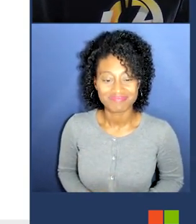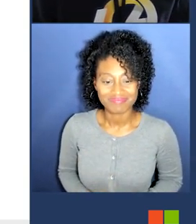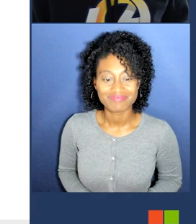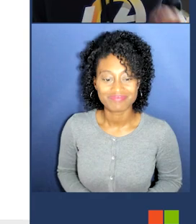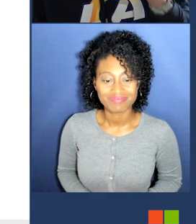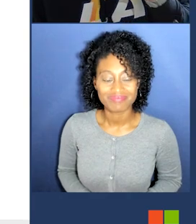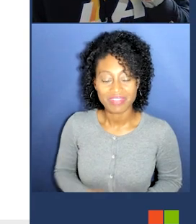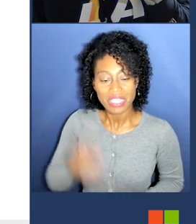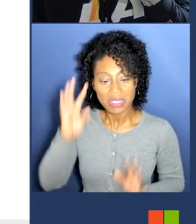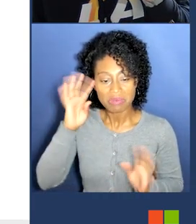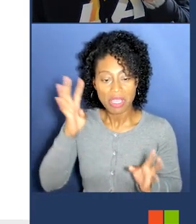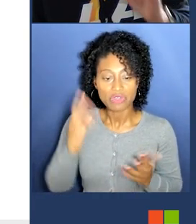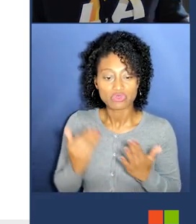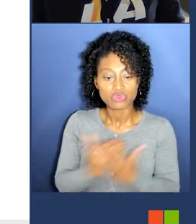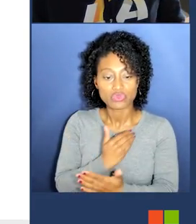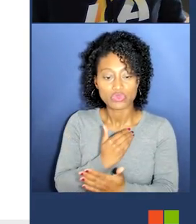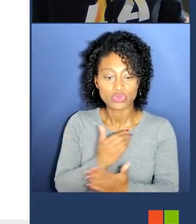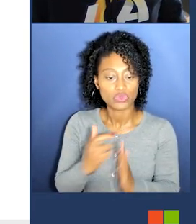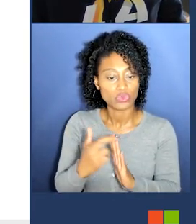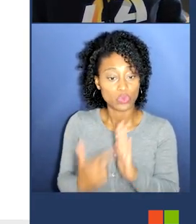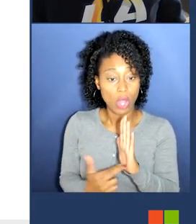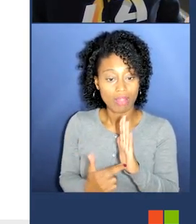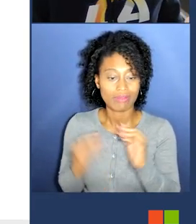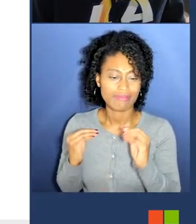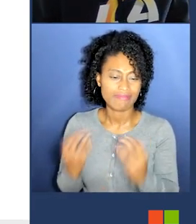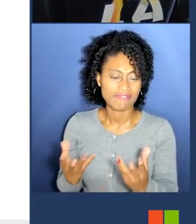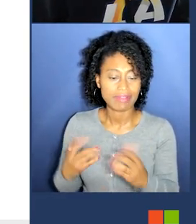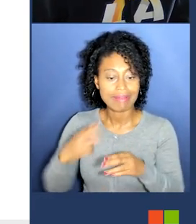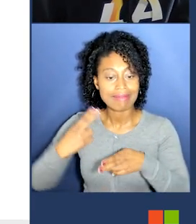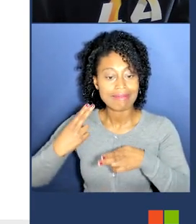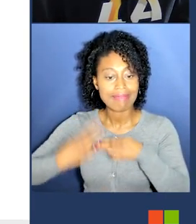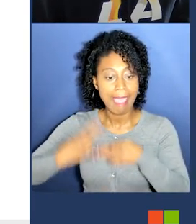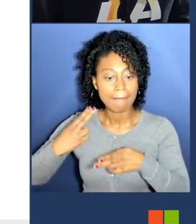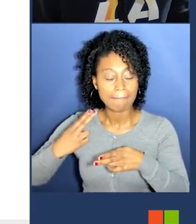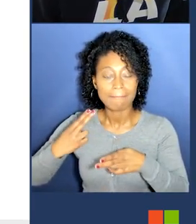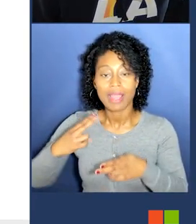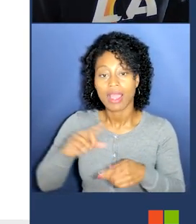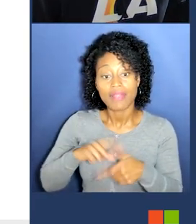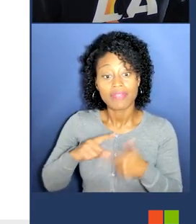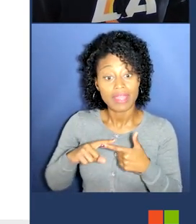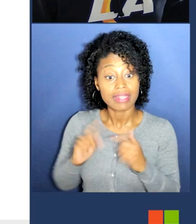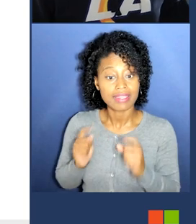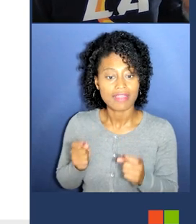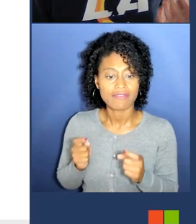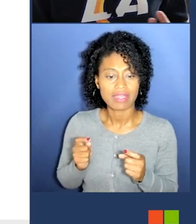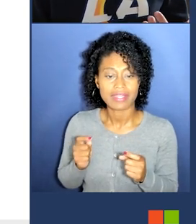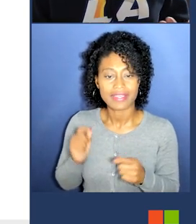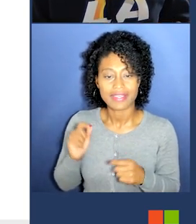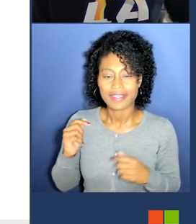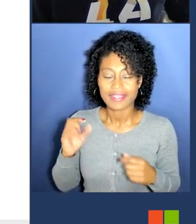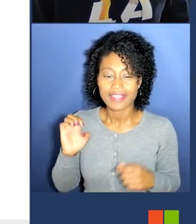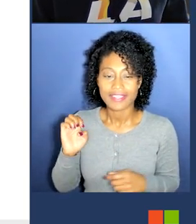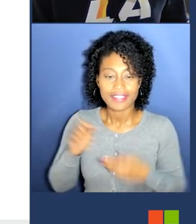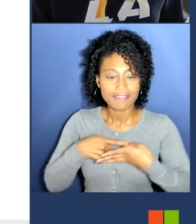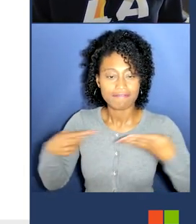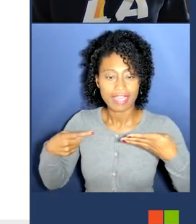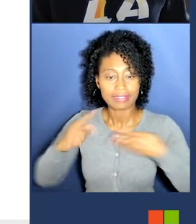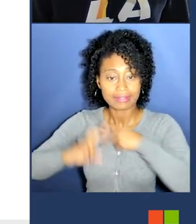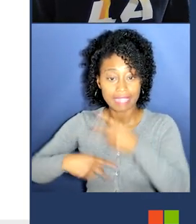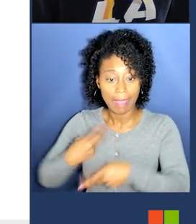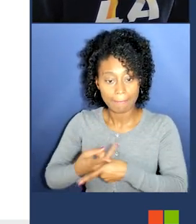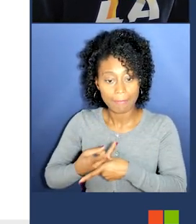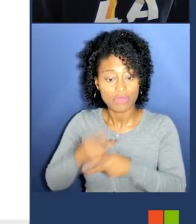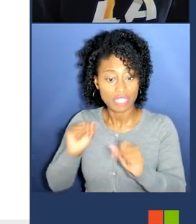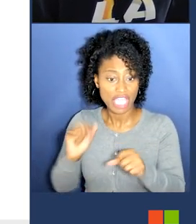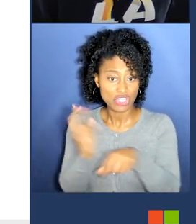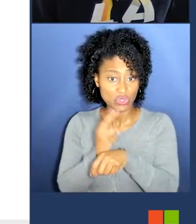create a new rule, give it a name. Then you need to give it a event type. So you could